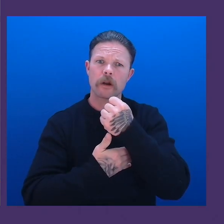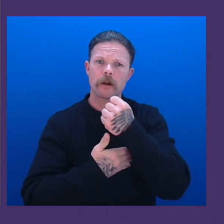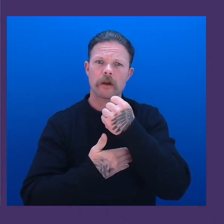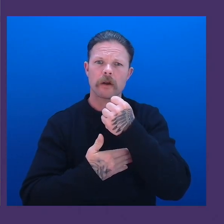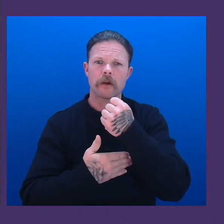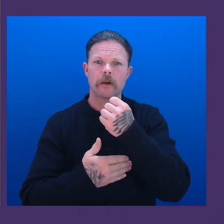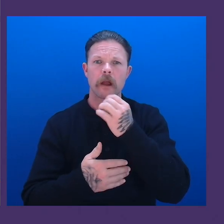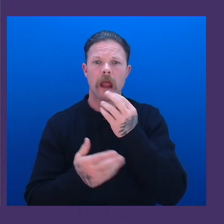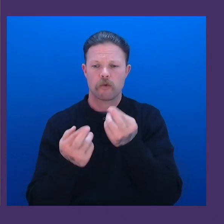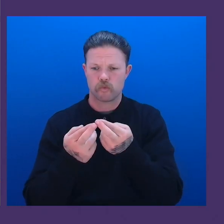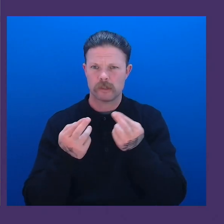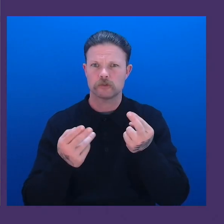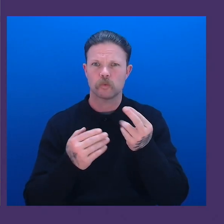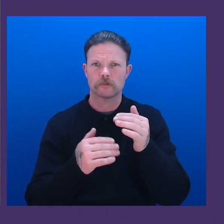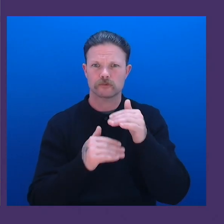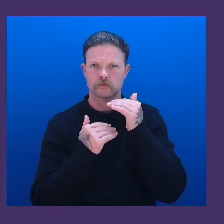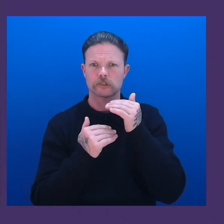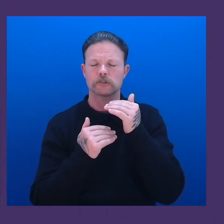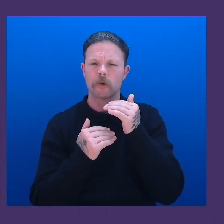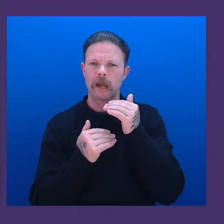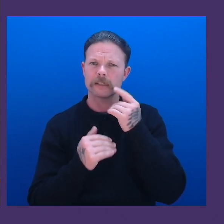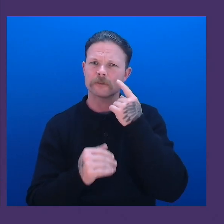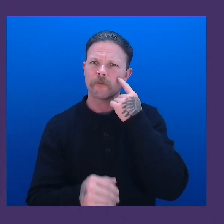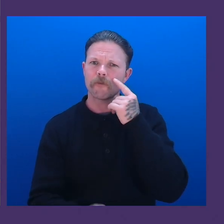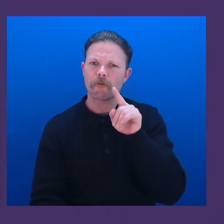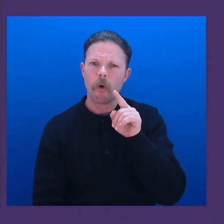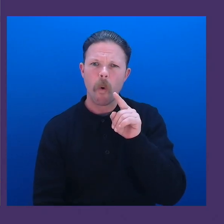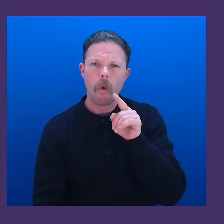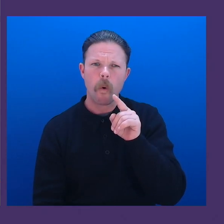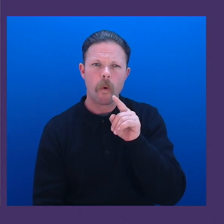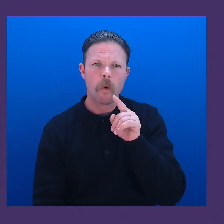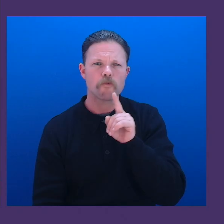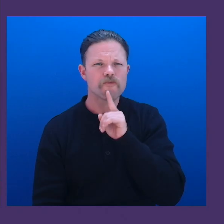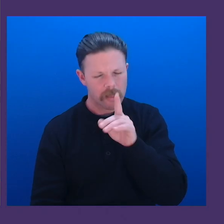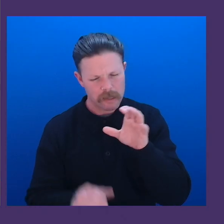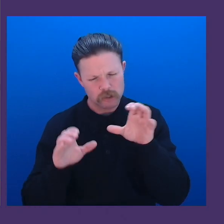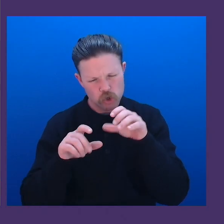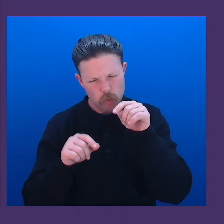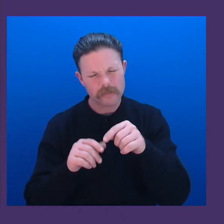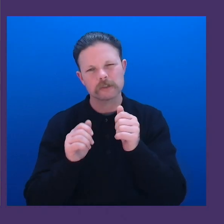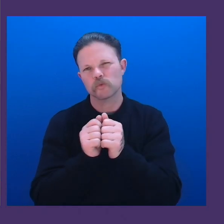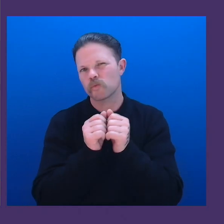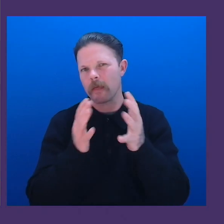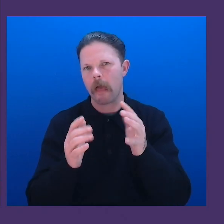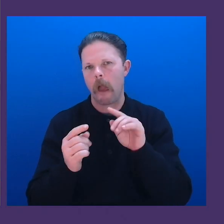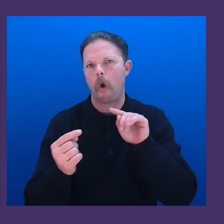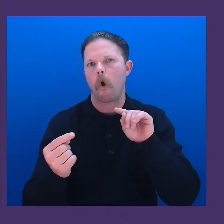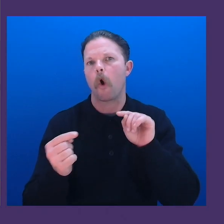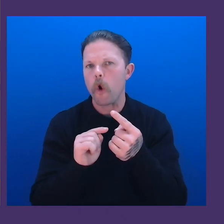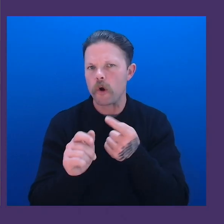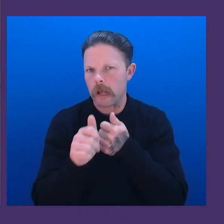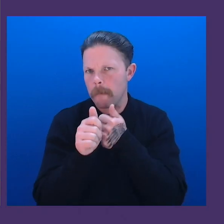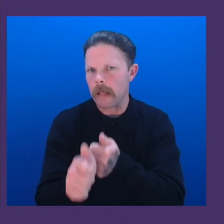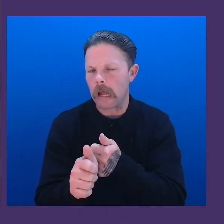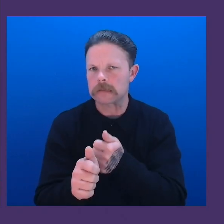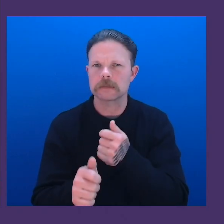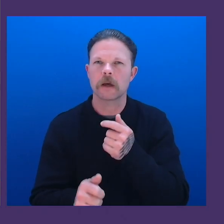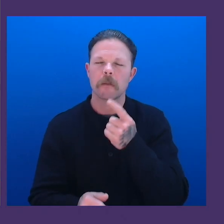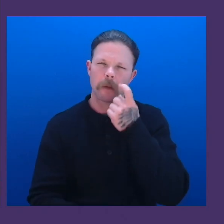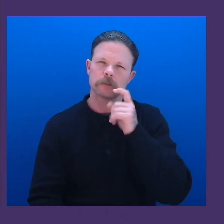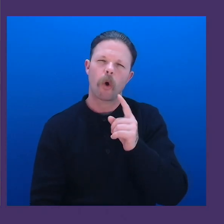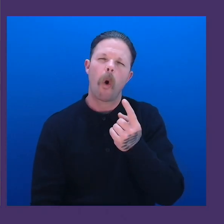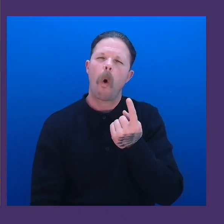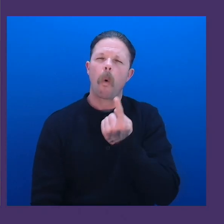constraints for really doing this without hurting compliance? Because I always feel like when I'm talking